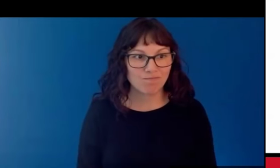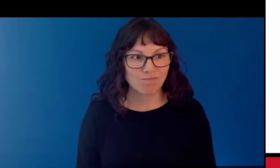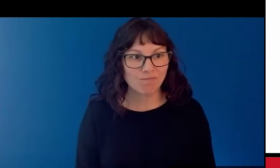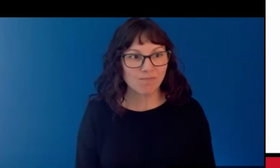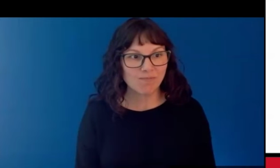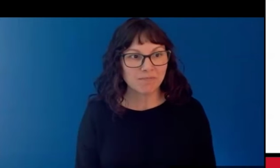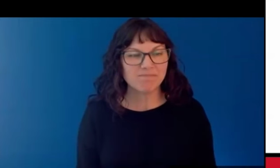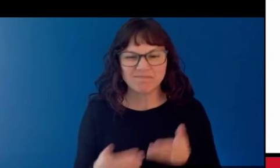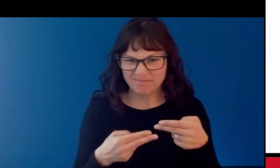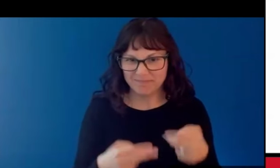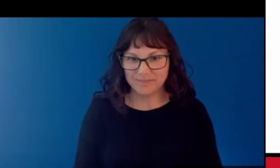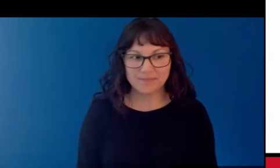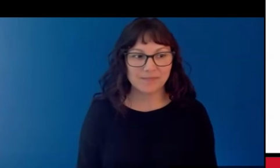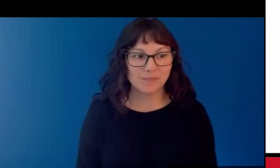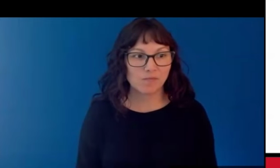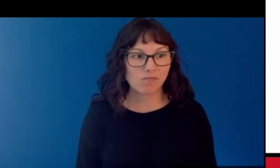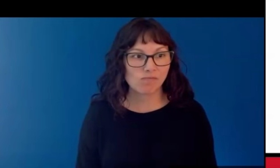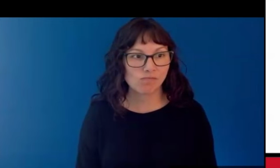Next slide.